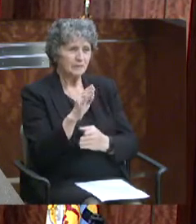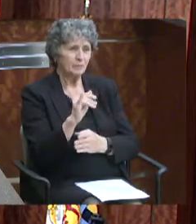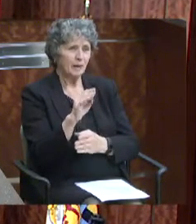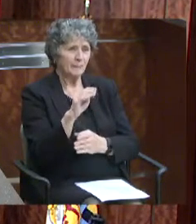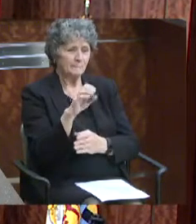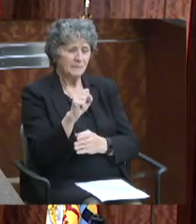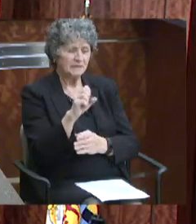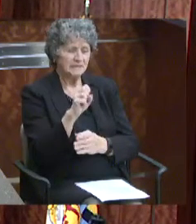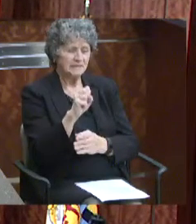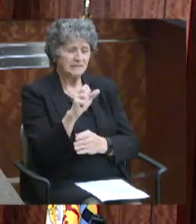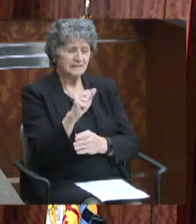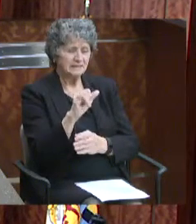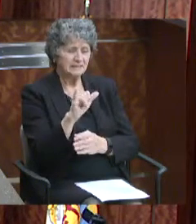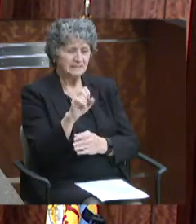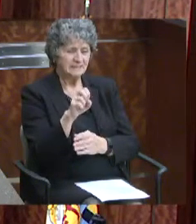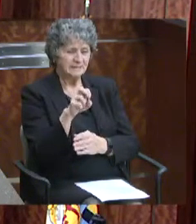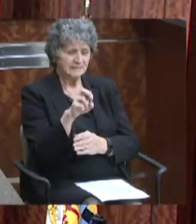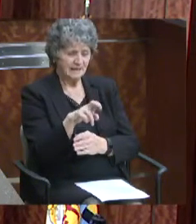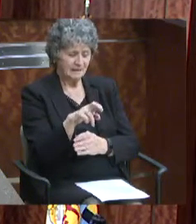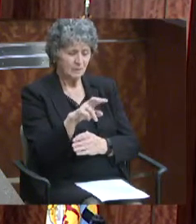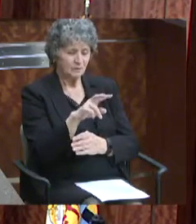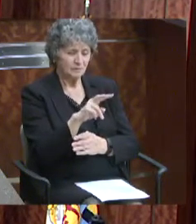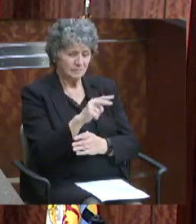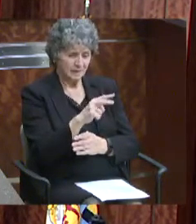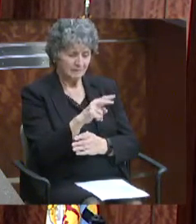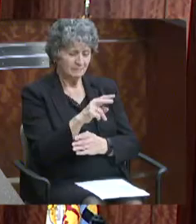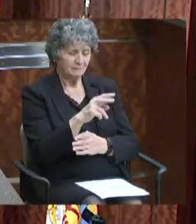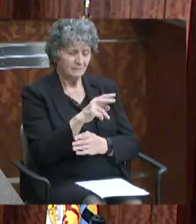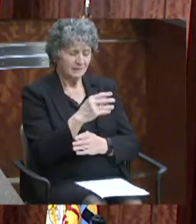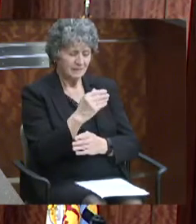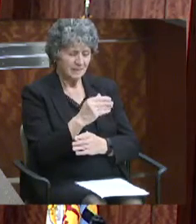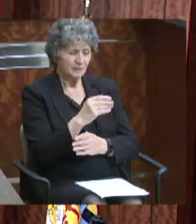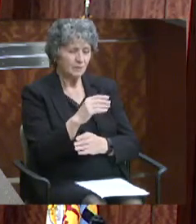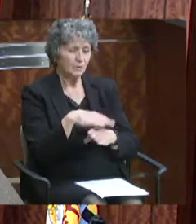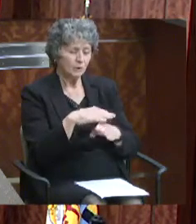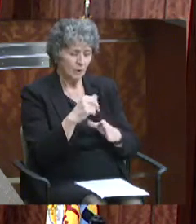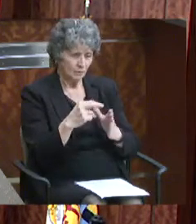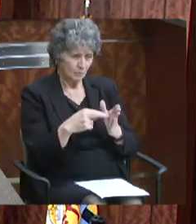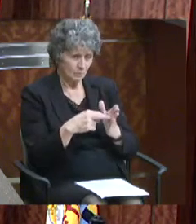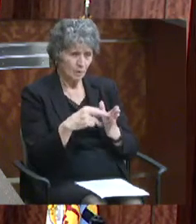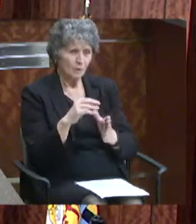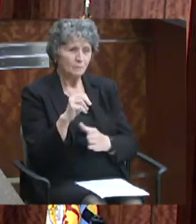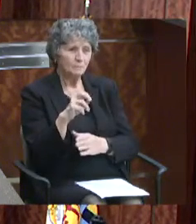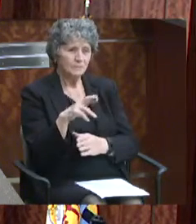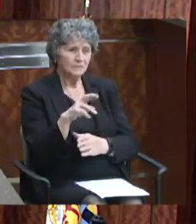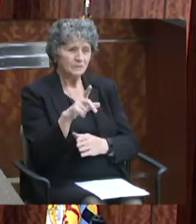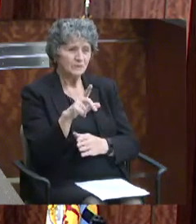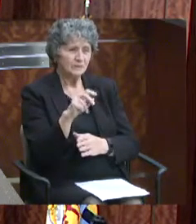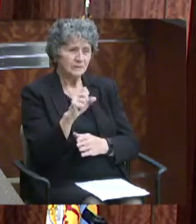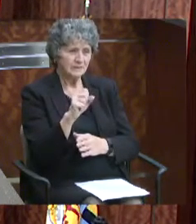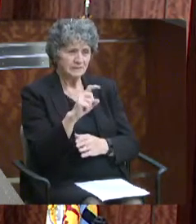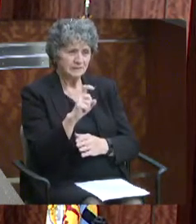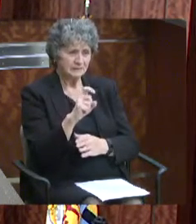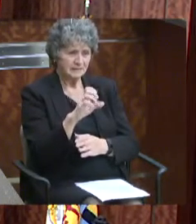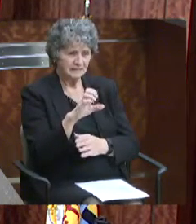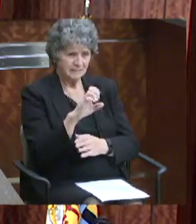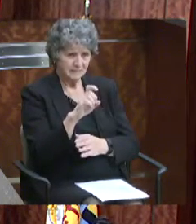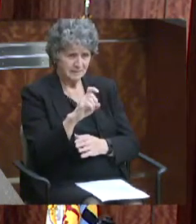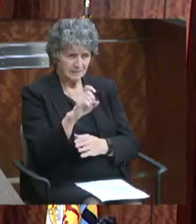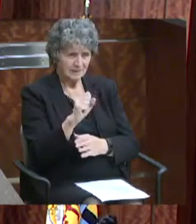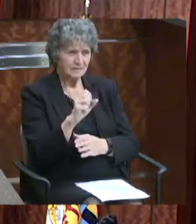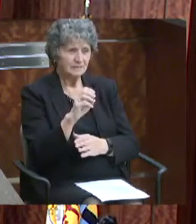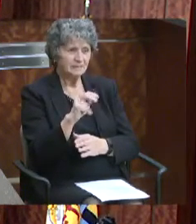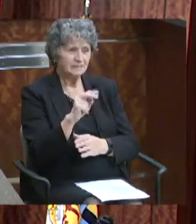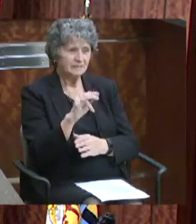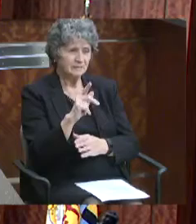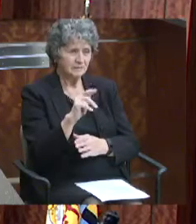Thank you. Do I have a second? Second. Thank you, Ms. Nicholas. Madam Clerk? Mr. Les? Yes. Ms. Nicholas?